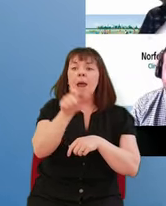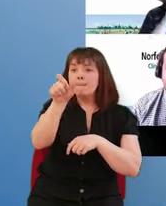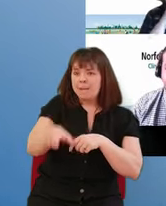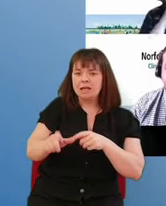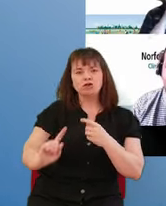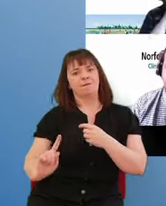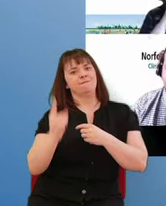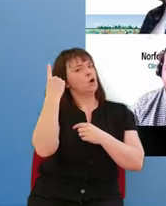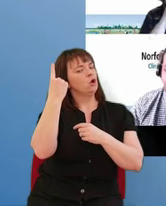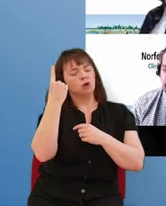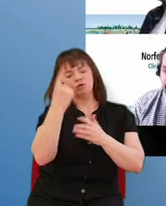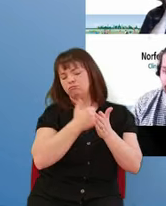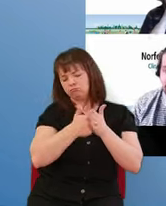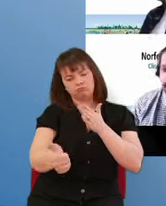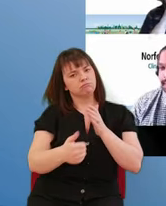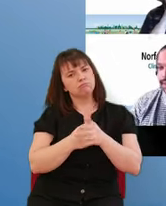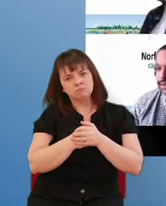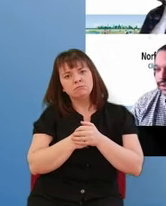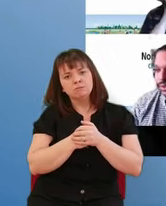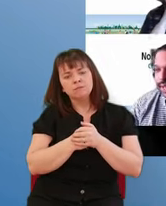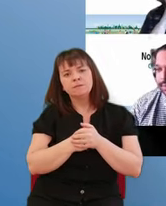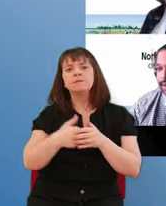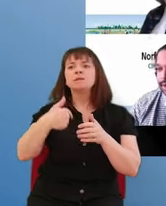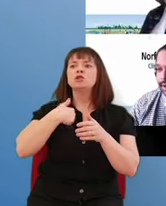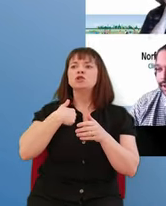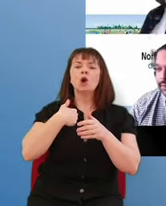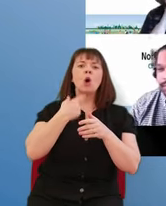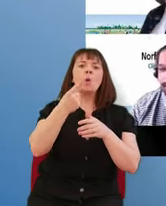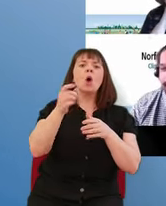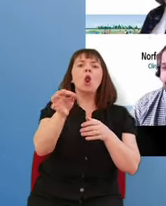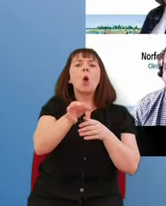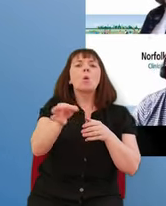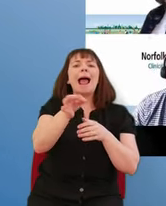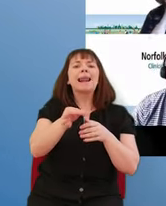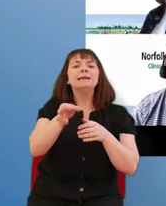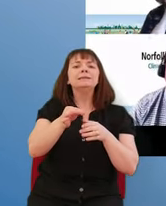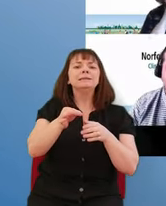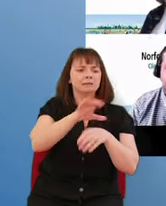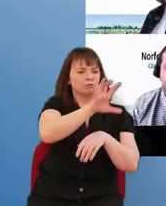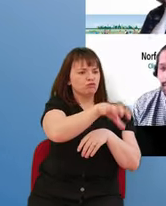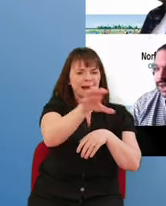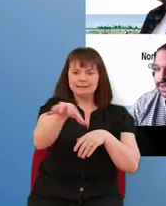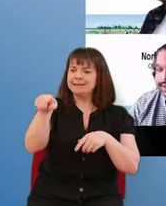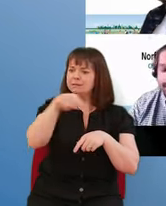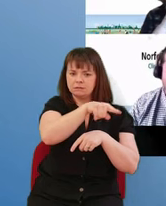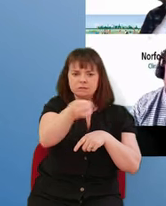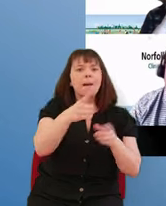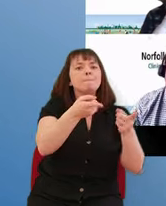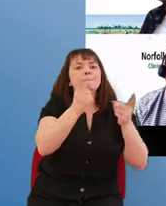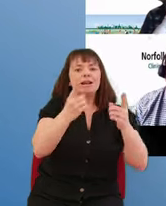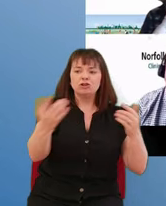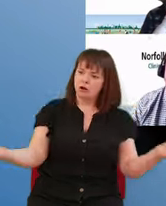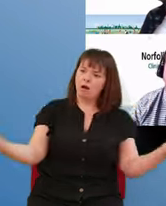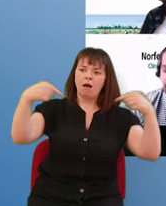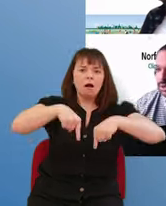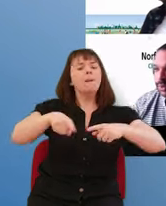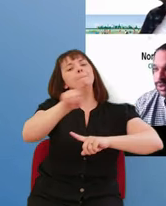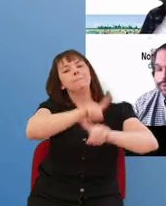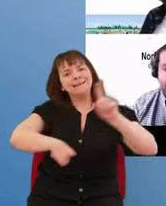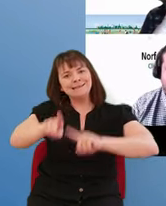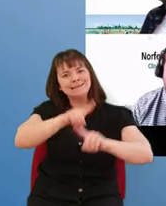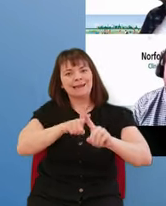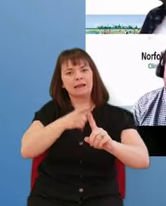and embedded within this is a transformation piece. So can we explore alternate methods of service delivery, i.e. one-stop clinics?